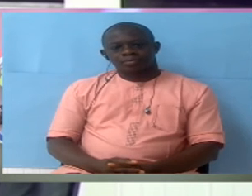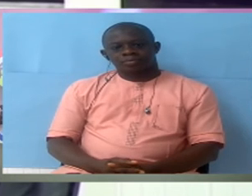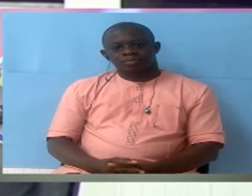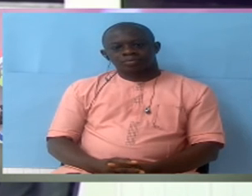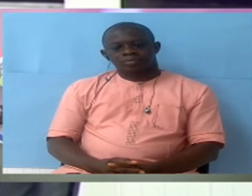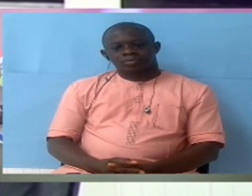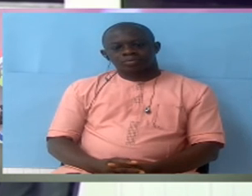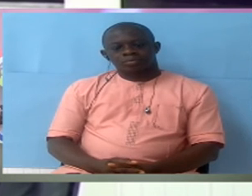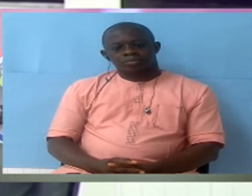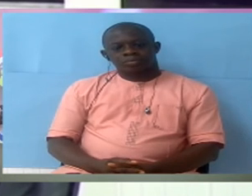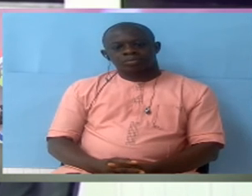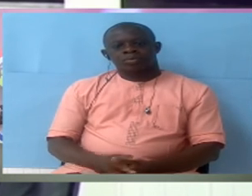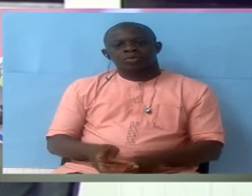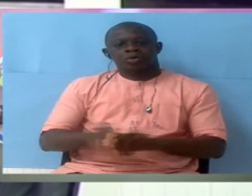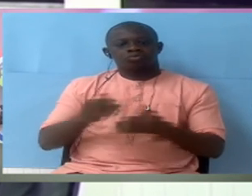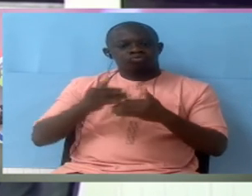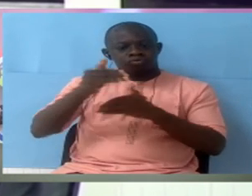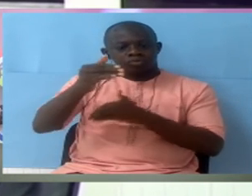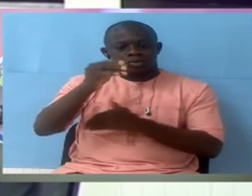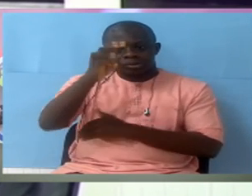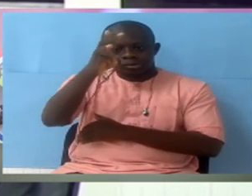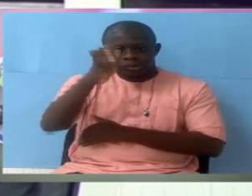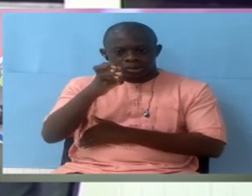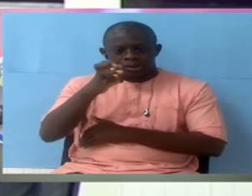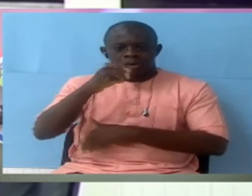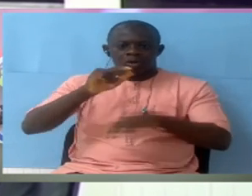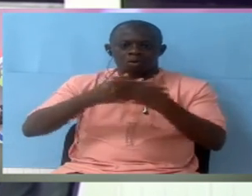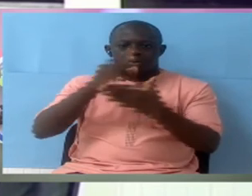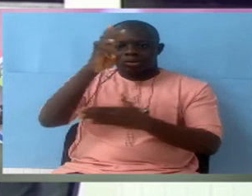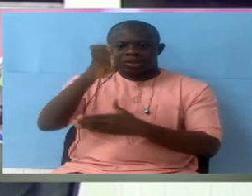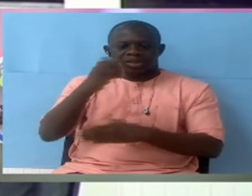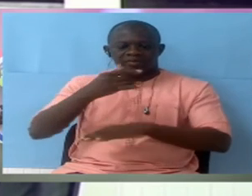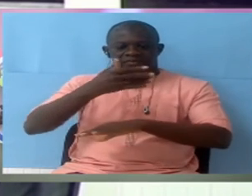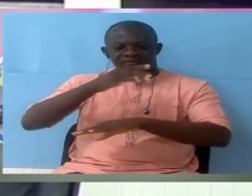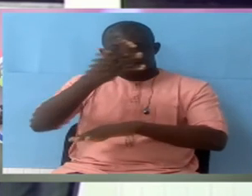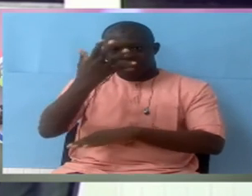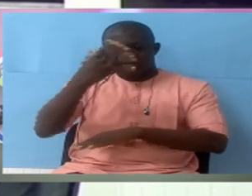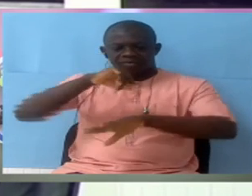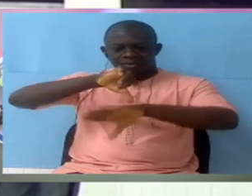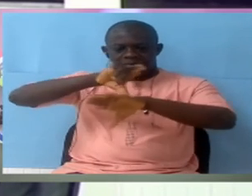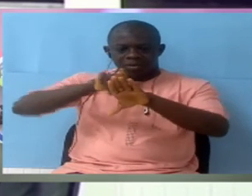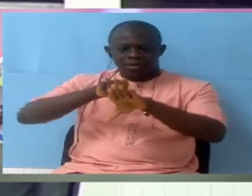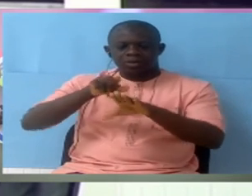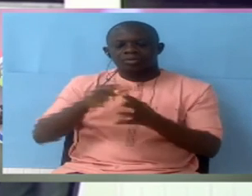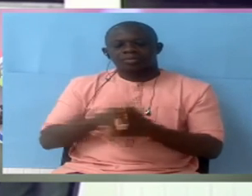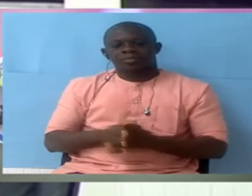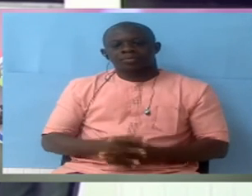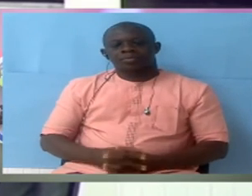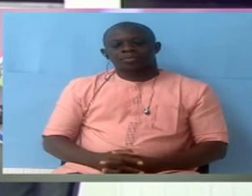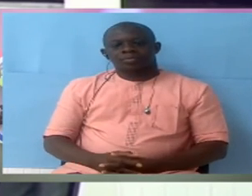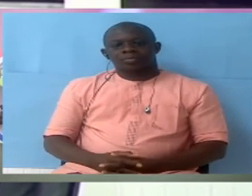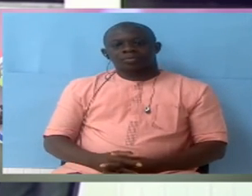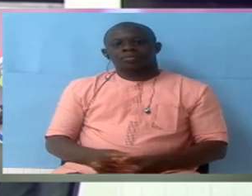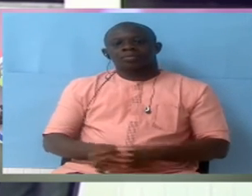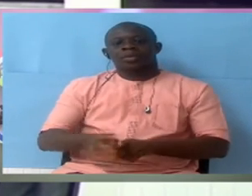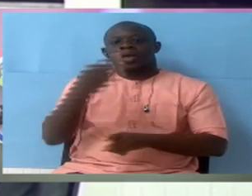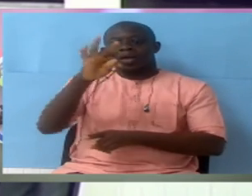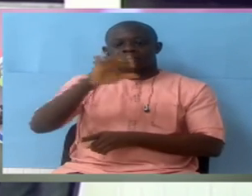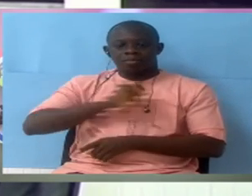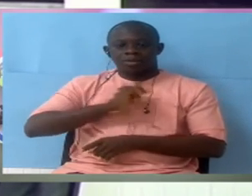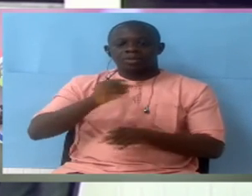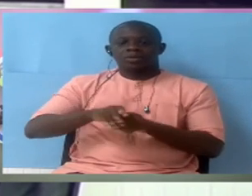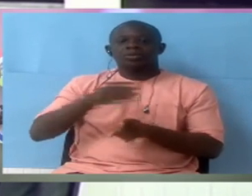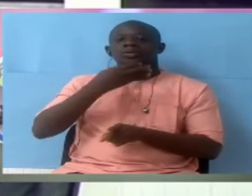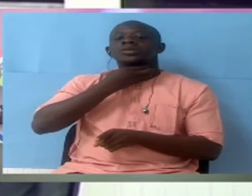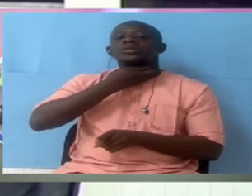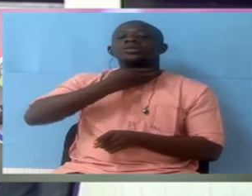to 30 to 35 minutes. Dem na ba ci diiri fanweer be fanweeri minute ak juroom. But if I yell at the top of